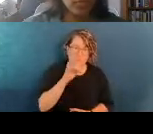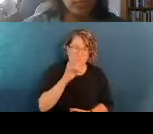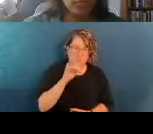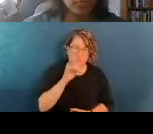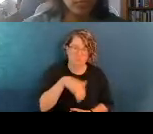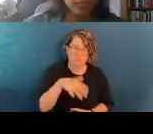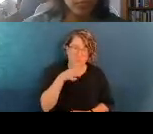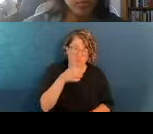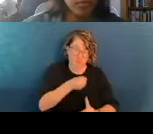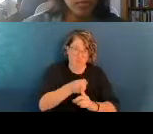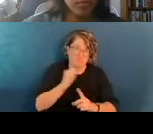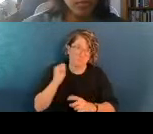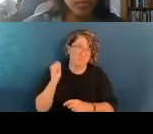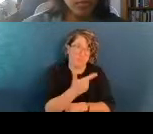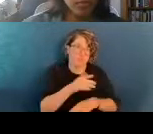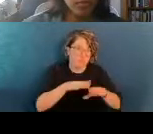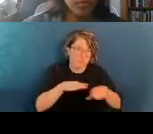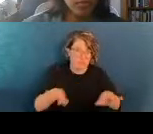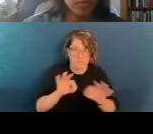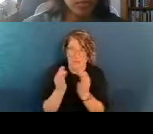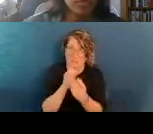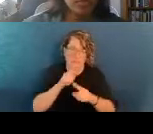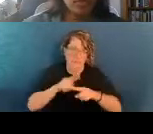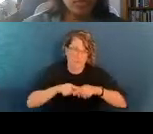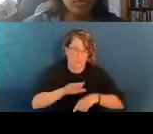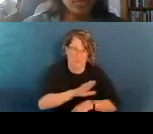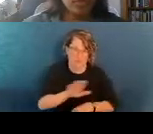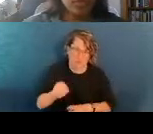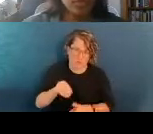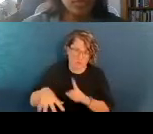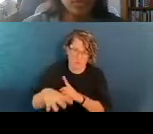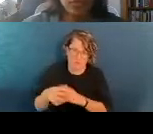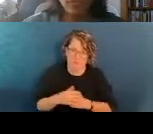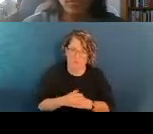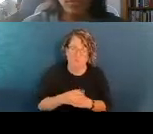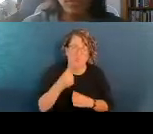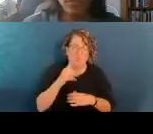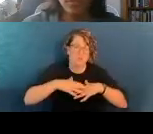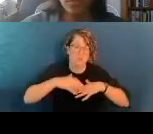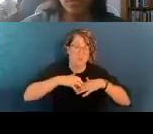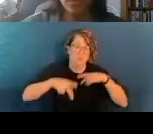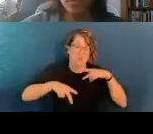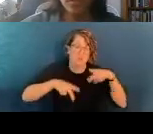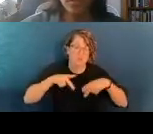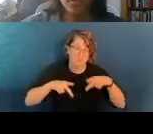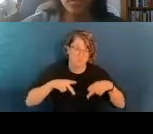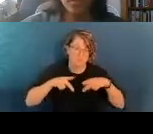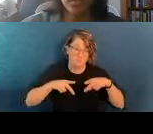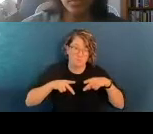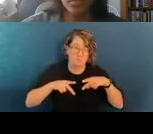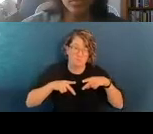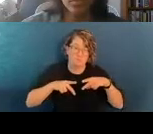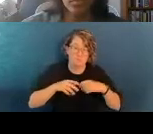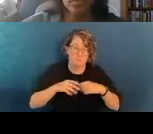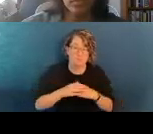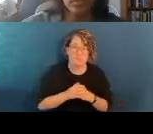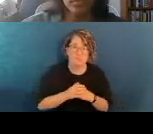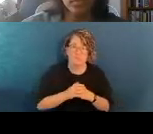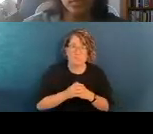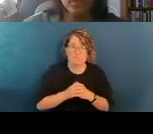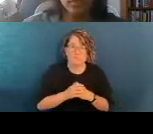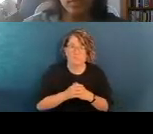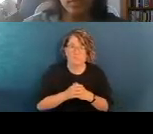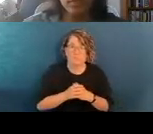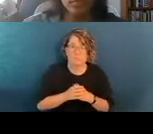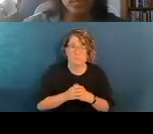specific context in which they live. For Indigenous peoples, We would say that the causes of the